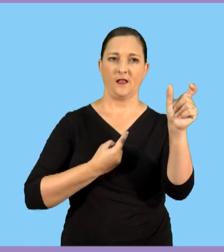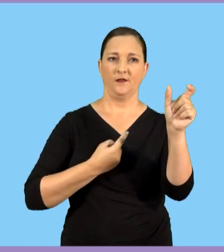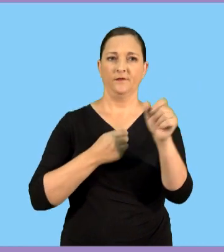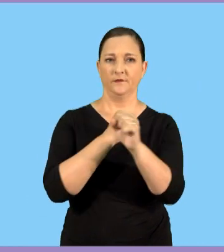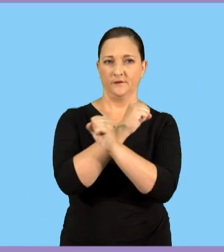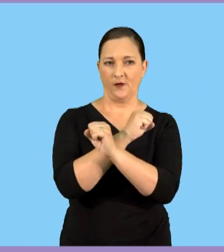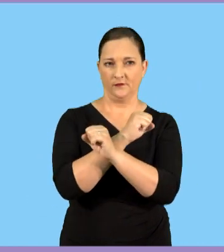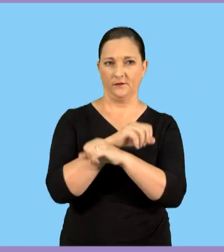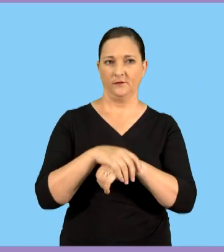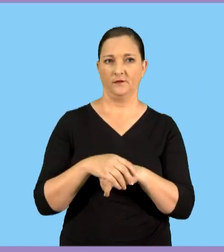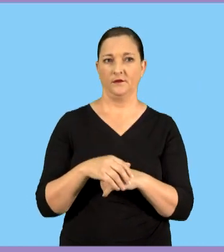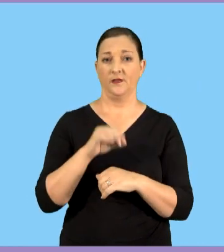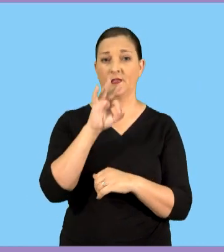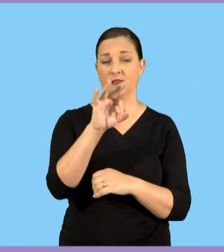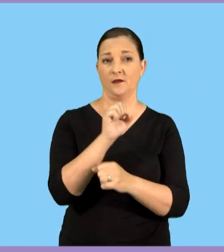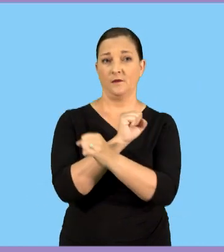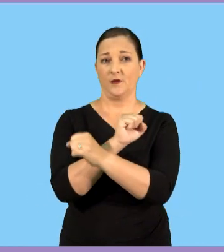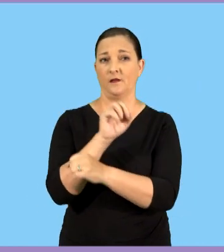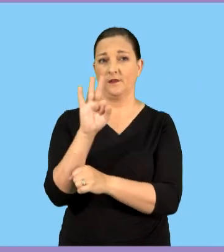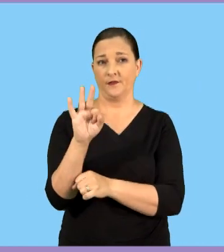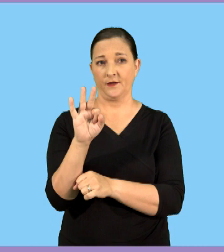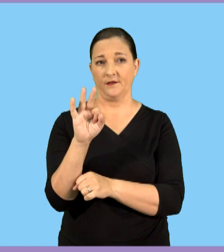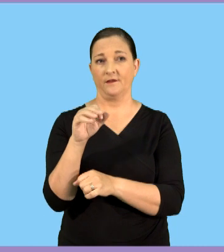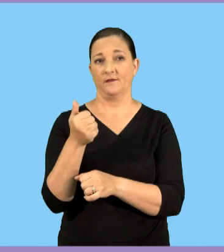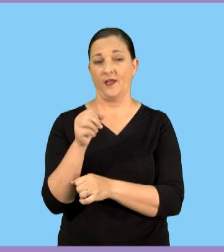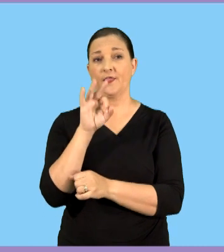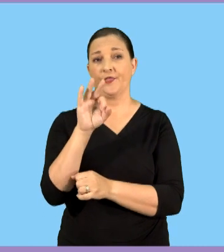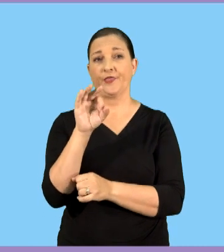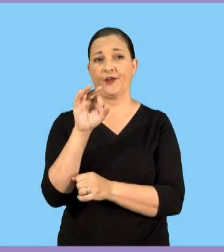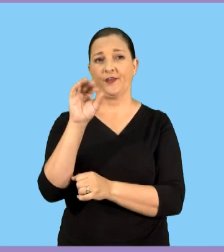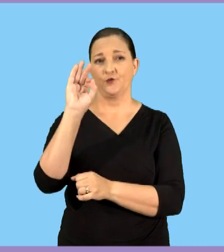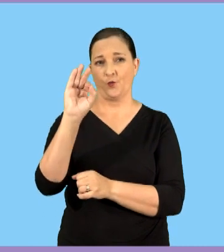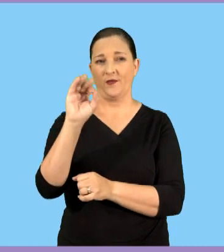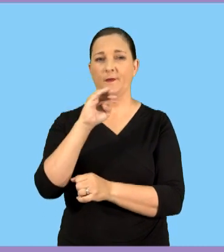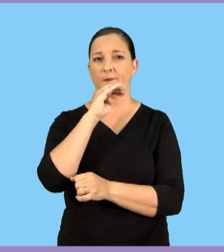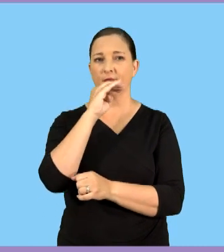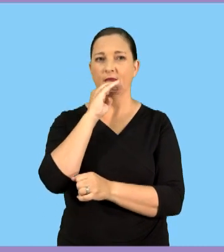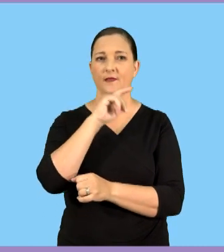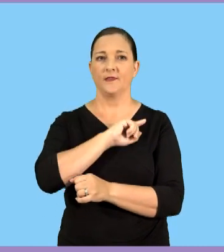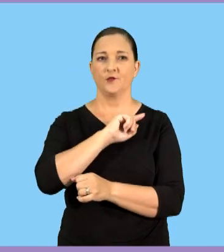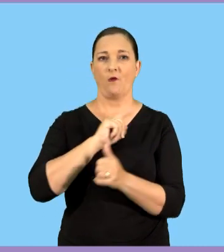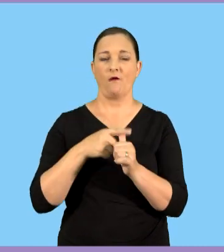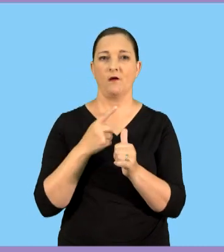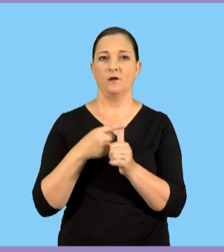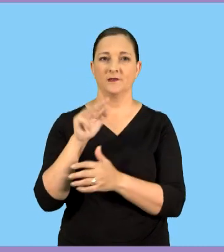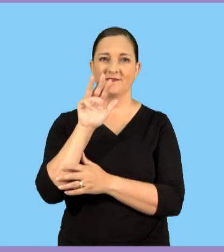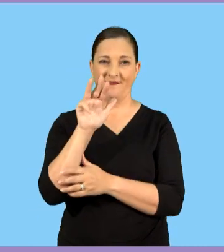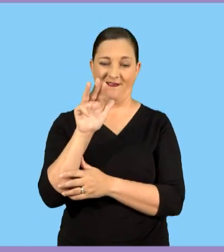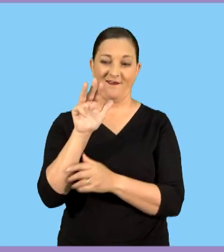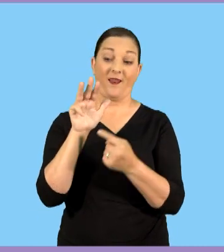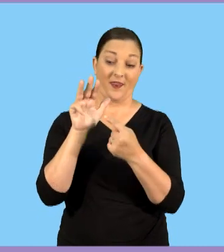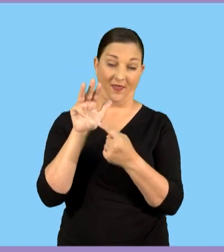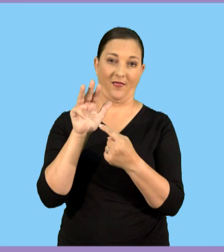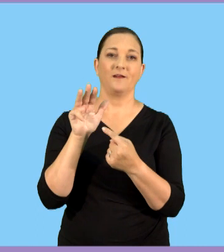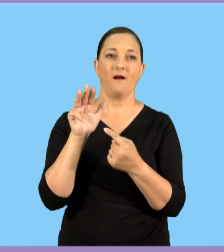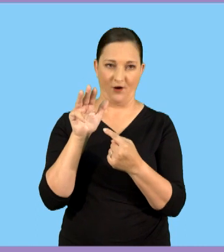by itself once. For example, 3 multiplied by 3, that is 3 squared, and the answer there is 9. So 9 is